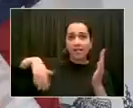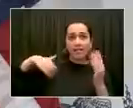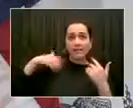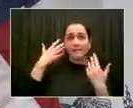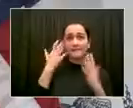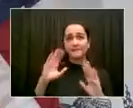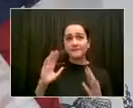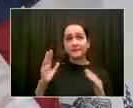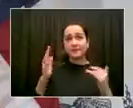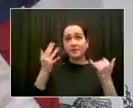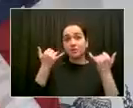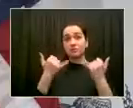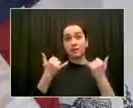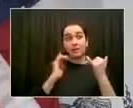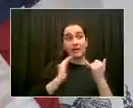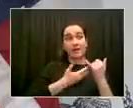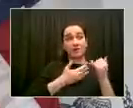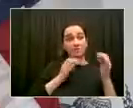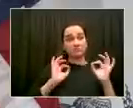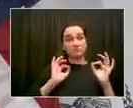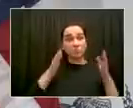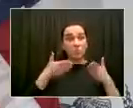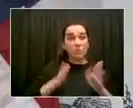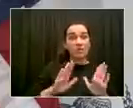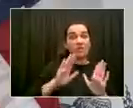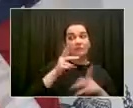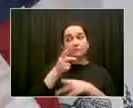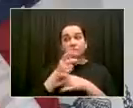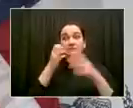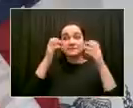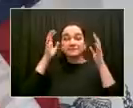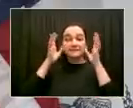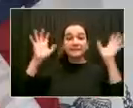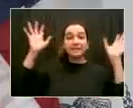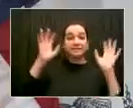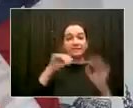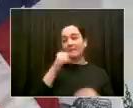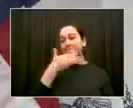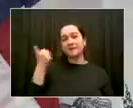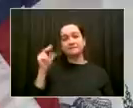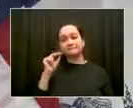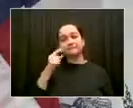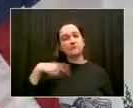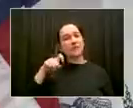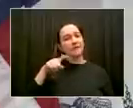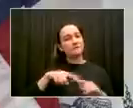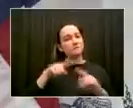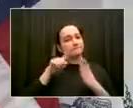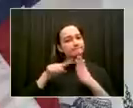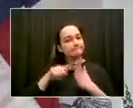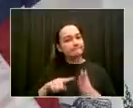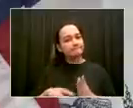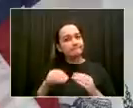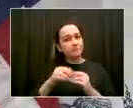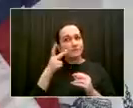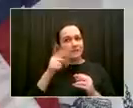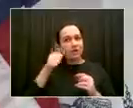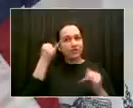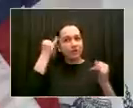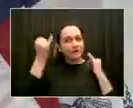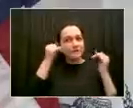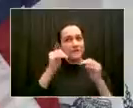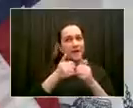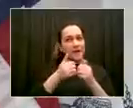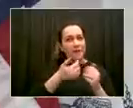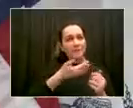at a variety of things. We find a lot of unintended consequences, a lot of problems. This is the single best approach, and it will have more and more